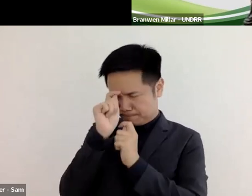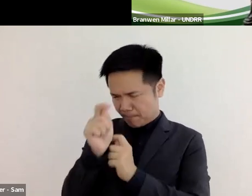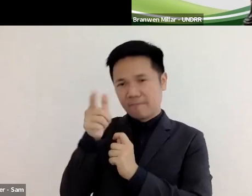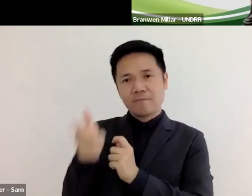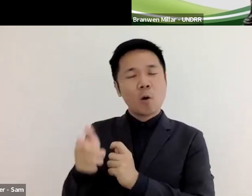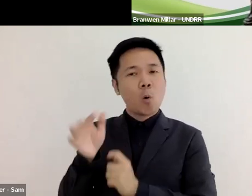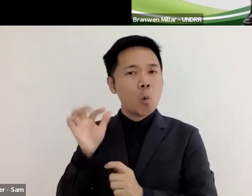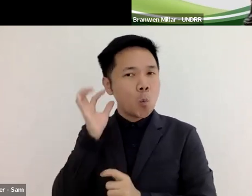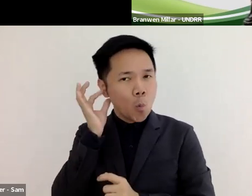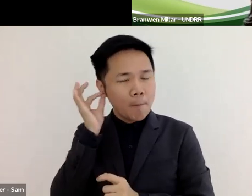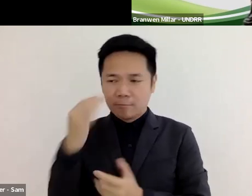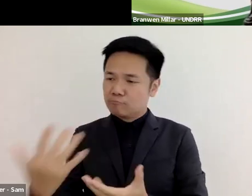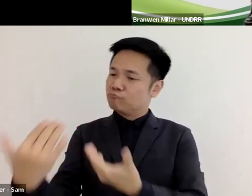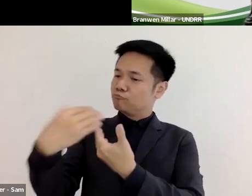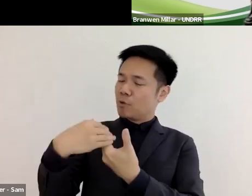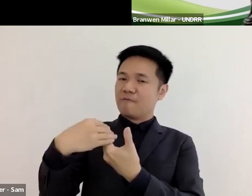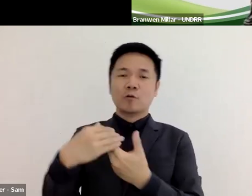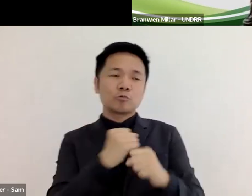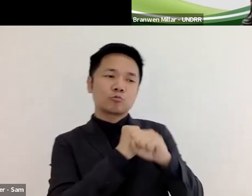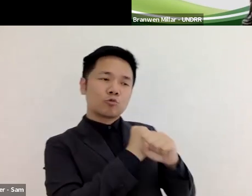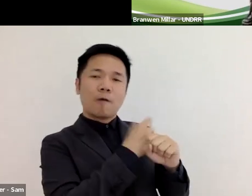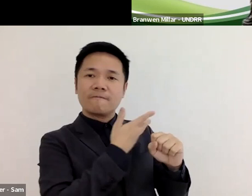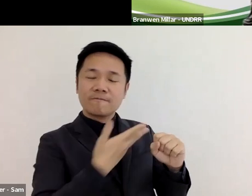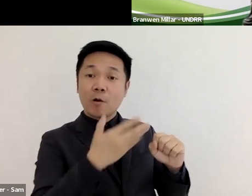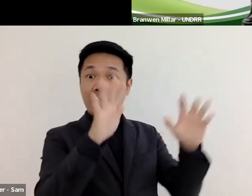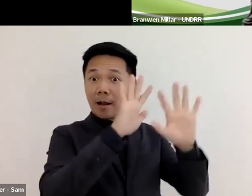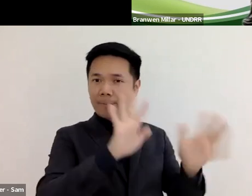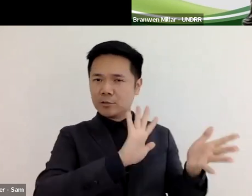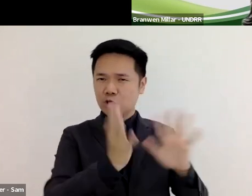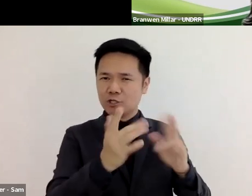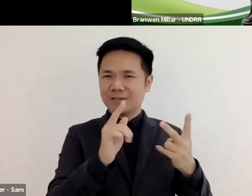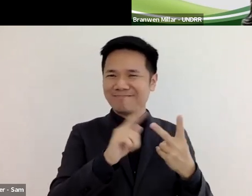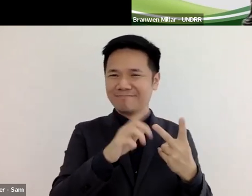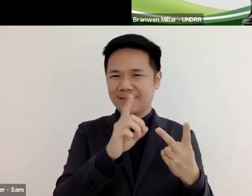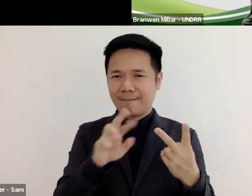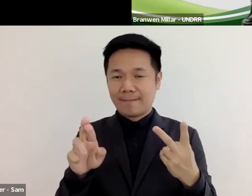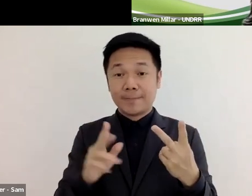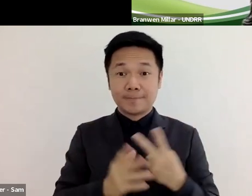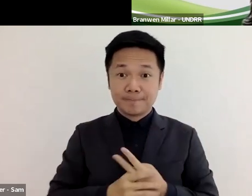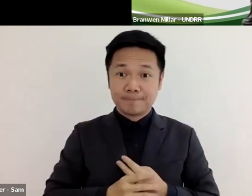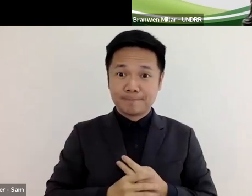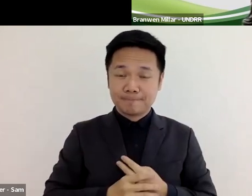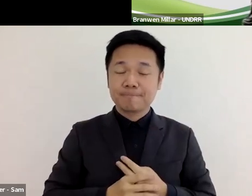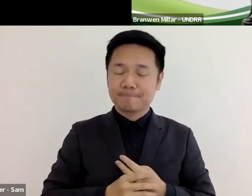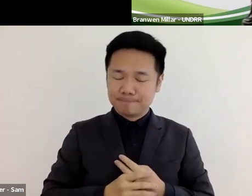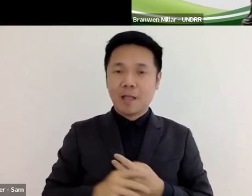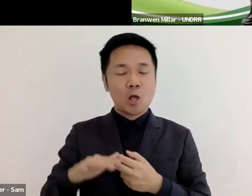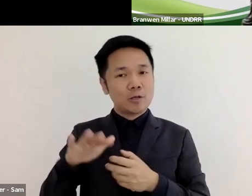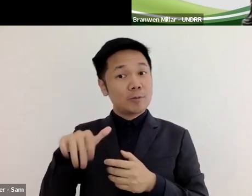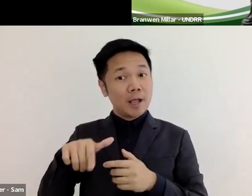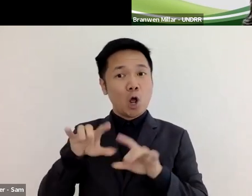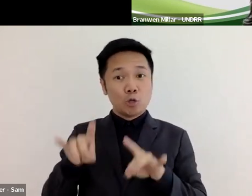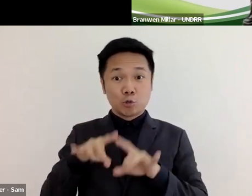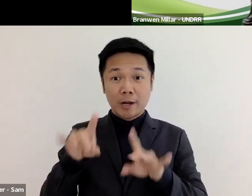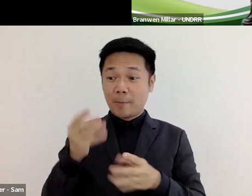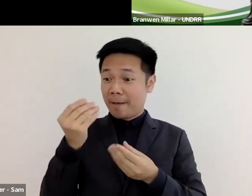building resilience and enabling integrated response to climate change and disasters. Domestically, Australia provides funds to the